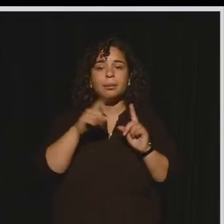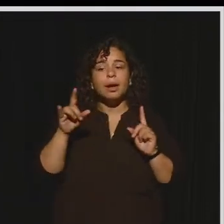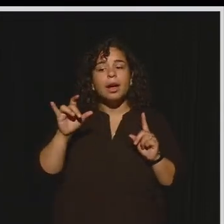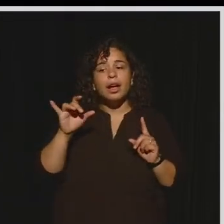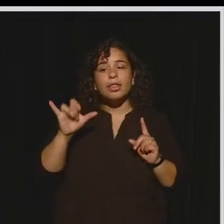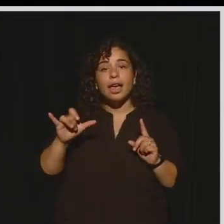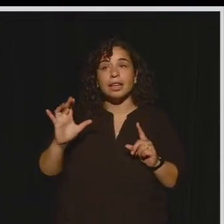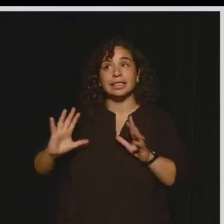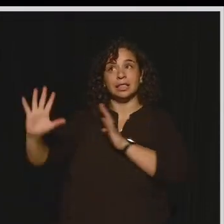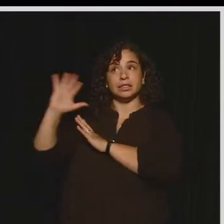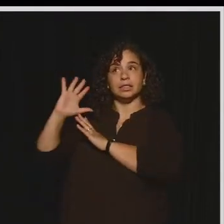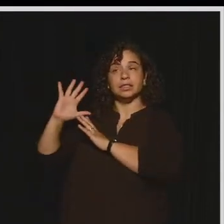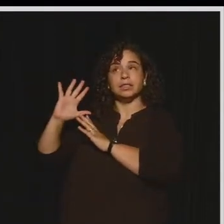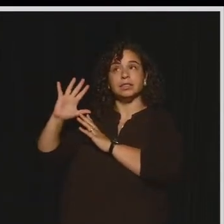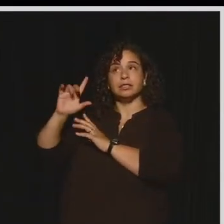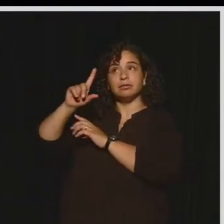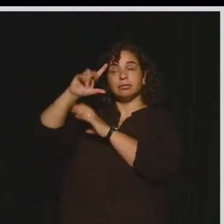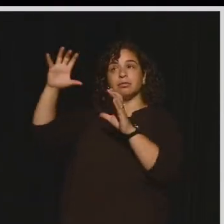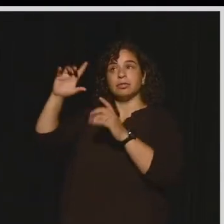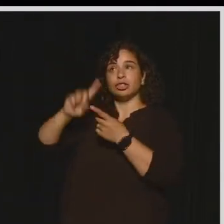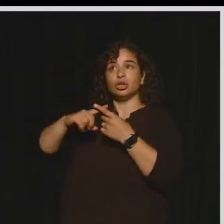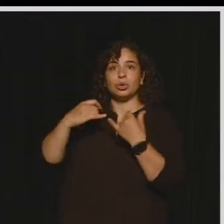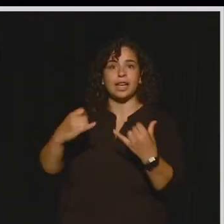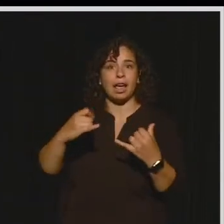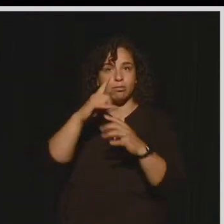mindsets then and mindsets now